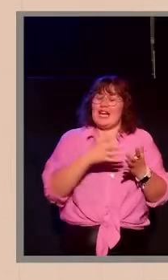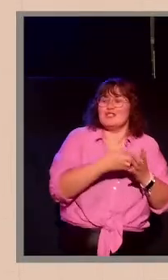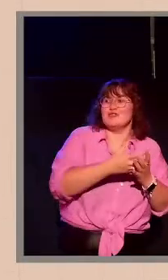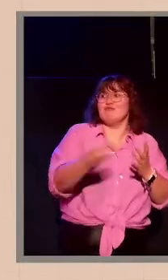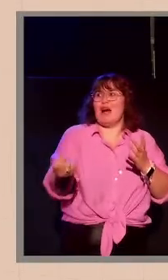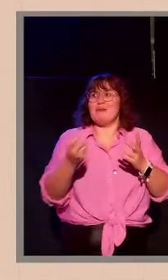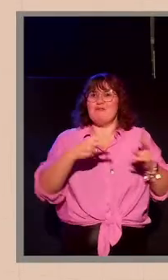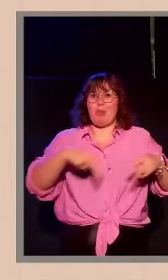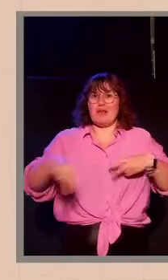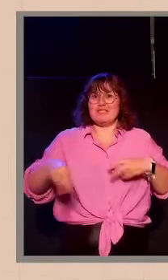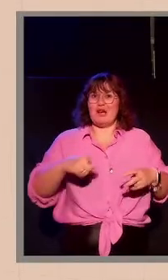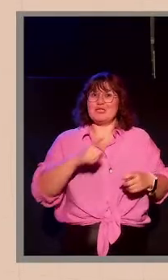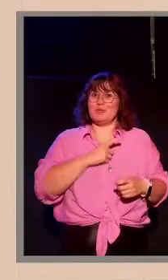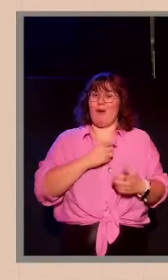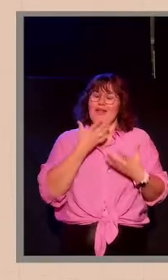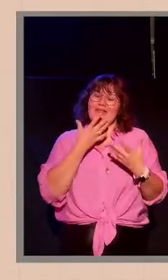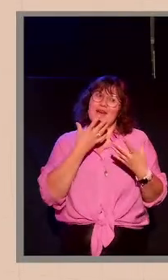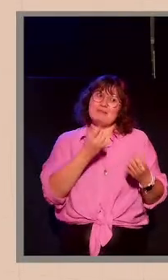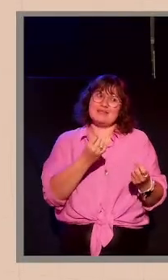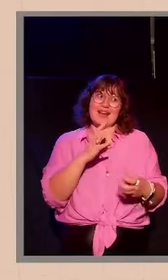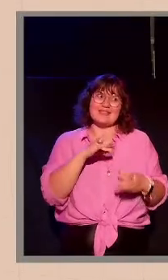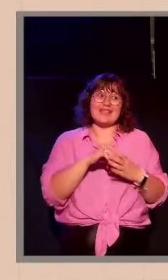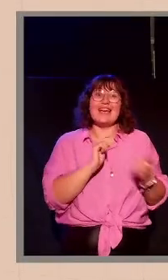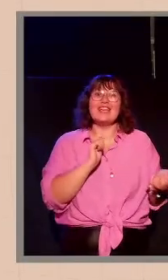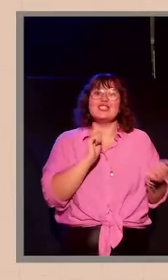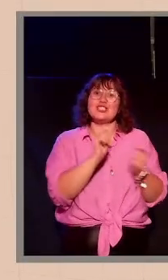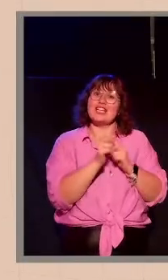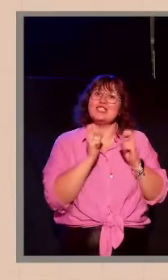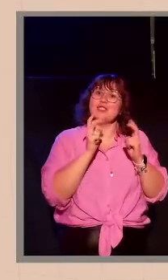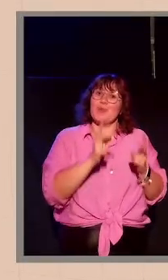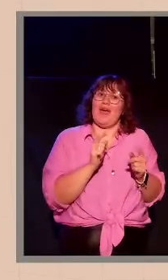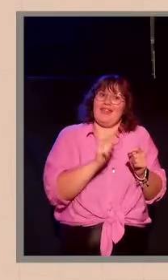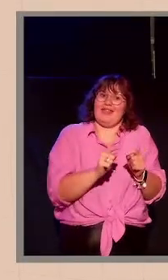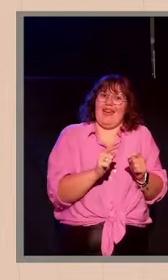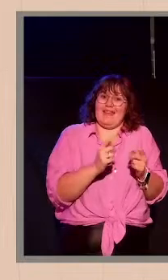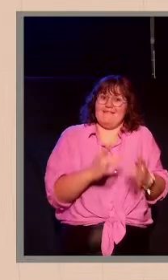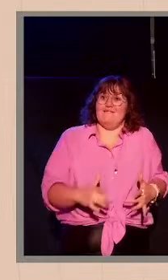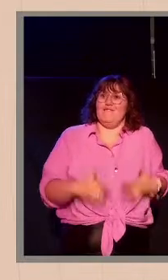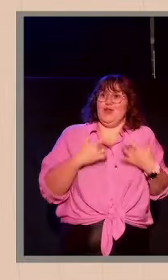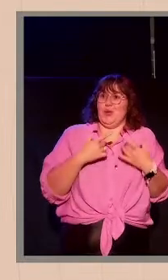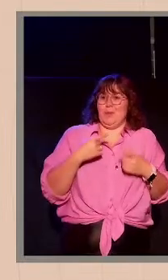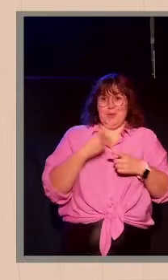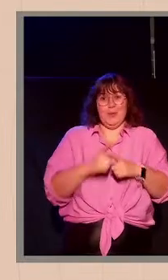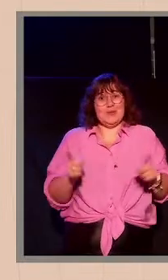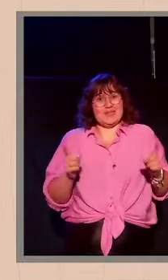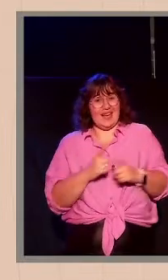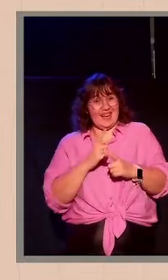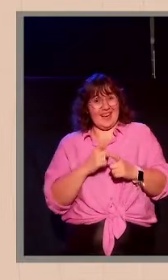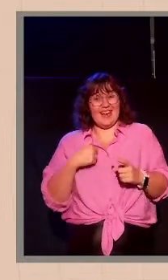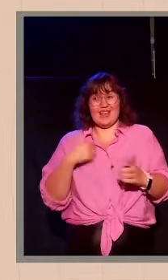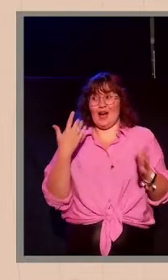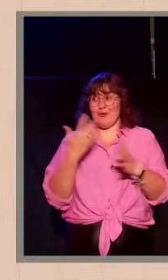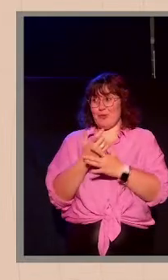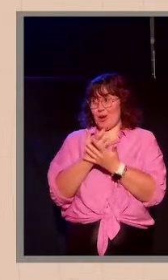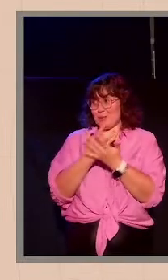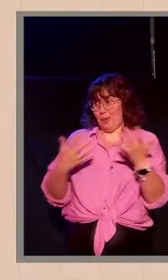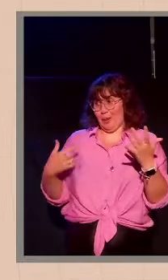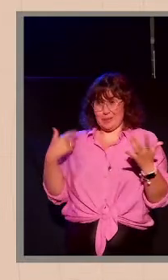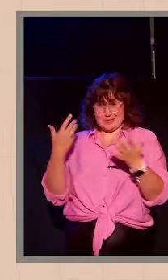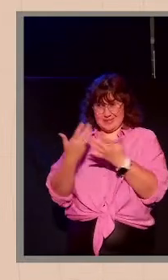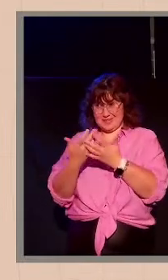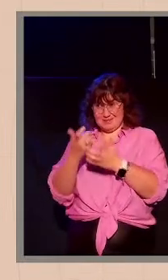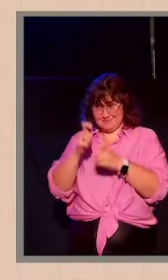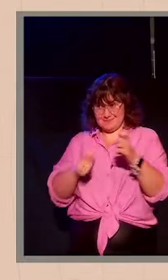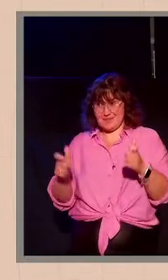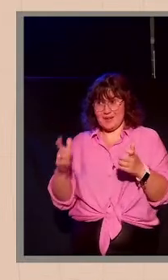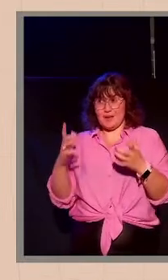give it to them, because it totally changes the way they view things. And I've worked for a long time with a couple of choreographers